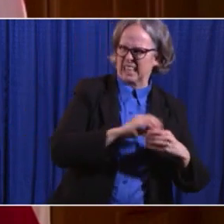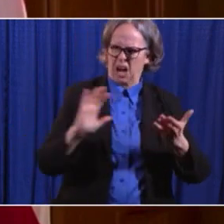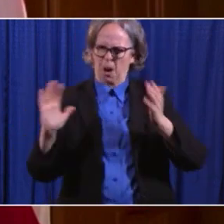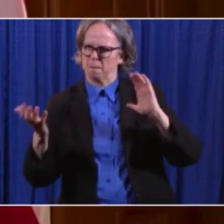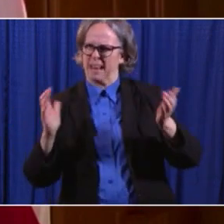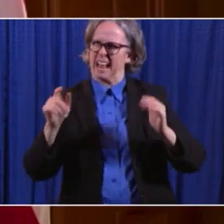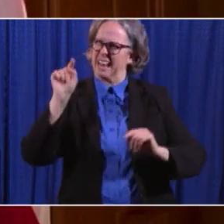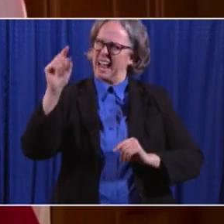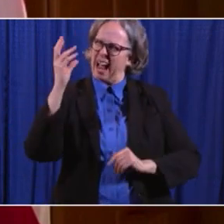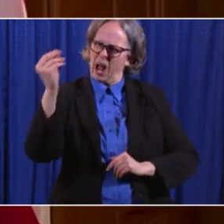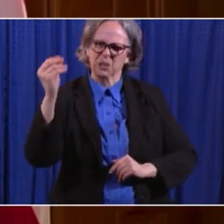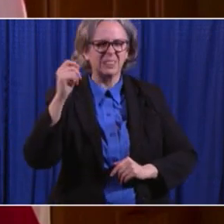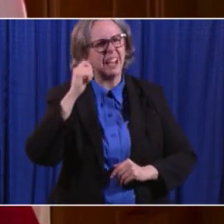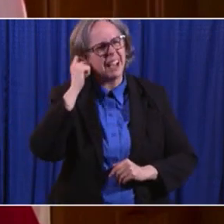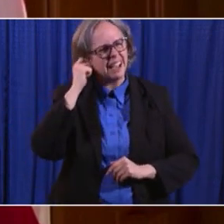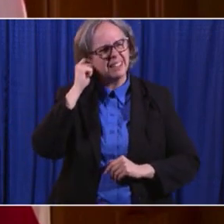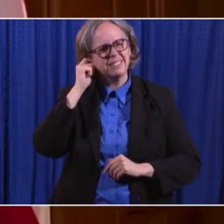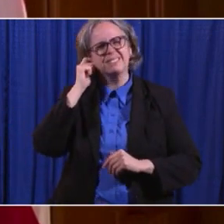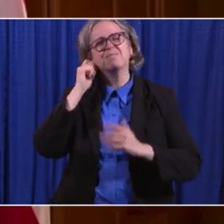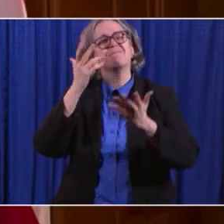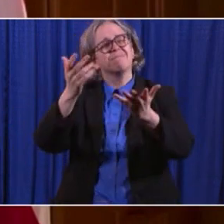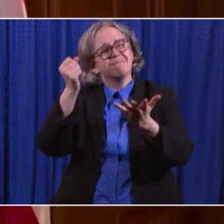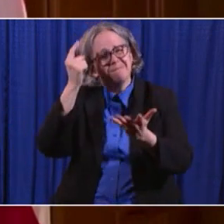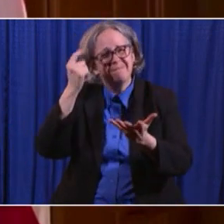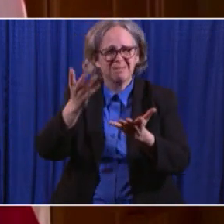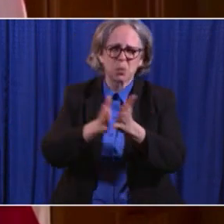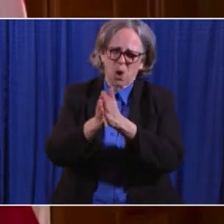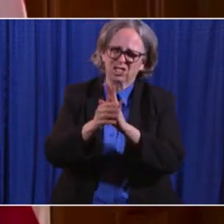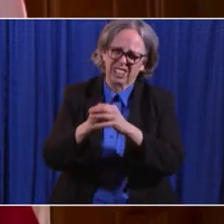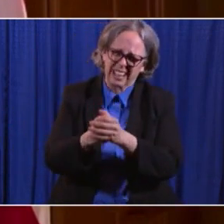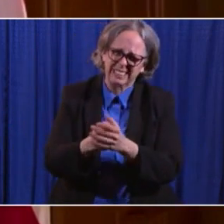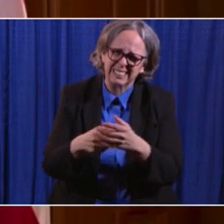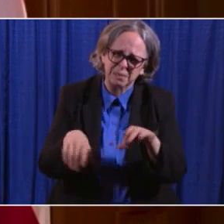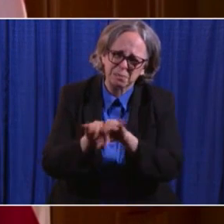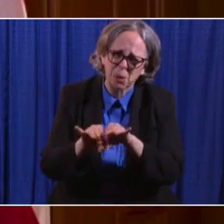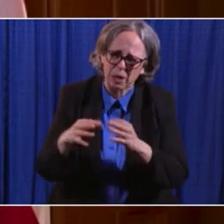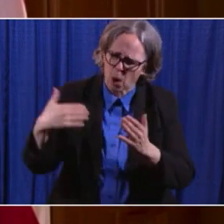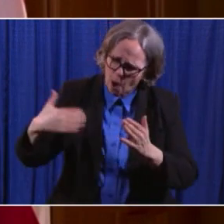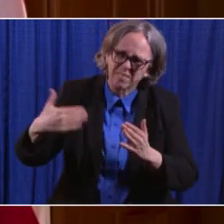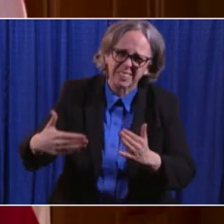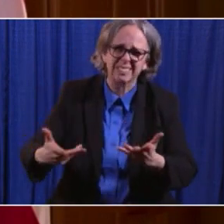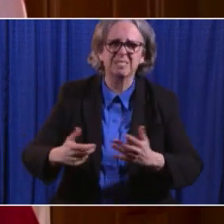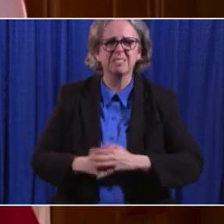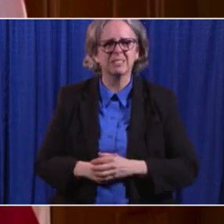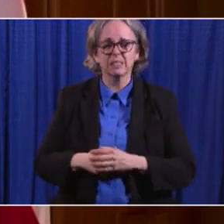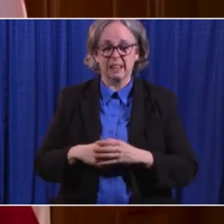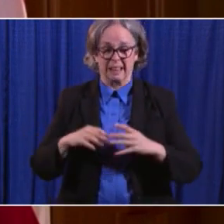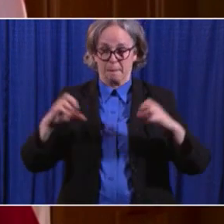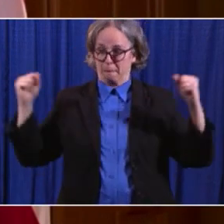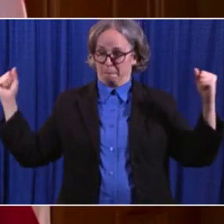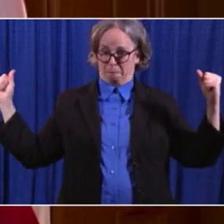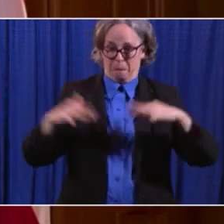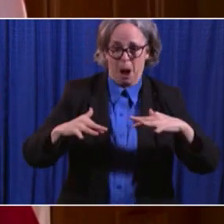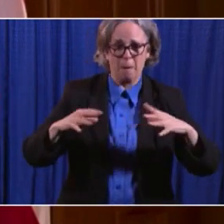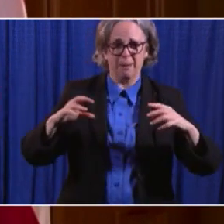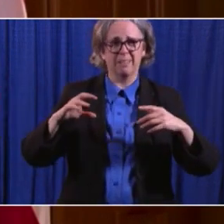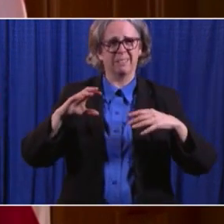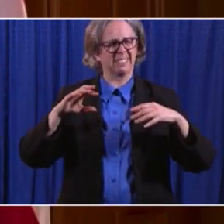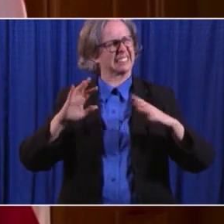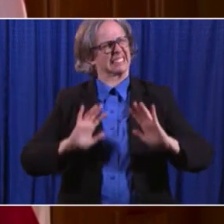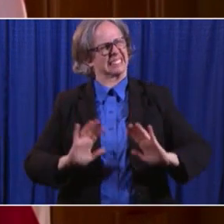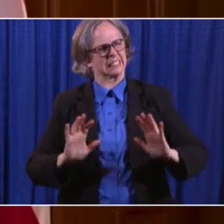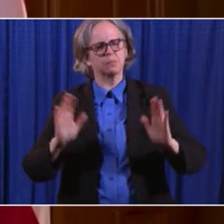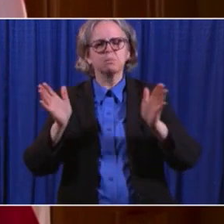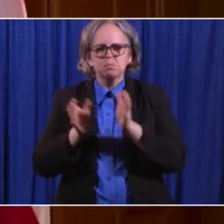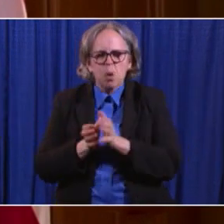Good hand washing and limiting gatherings of large number of people who are directly with you. So I'm going to